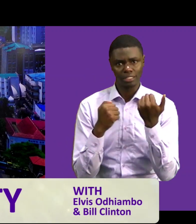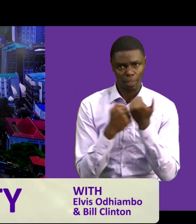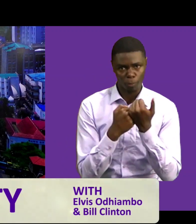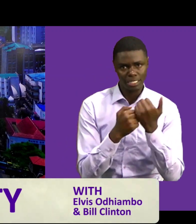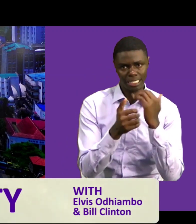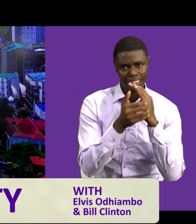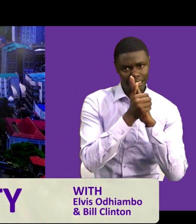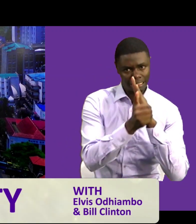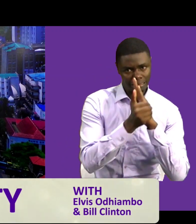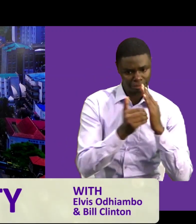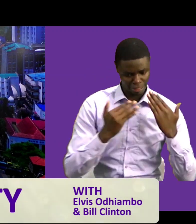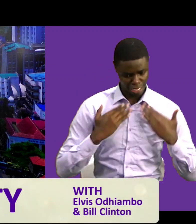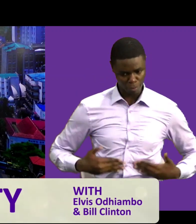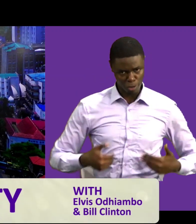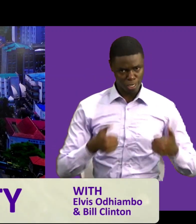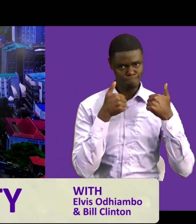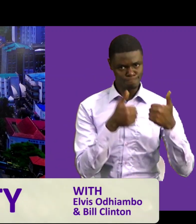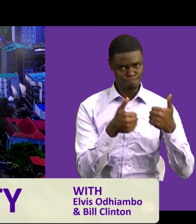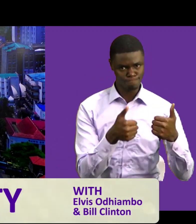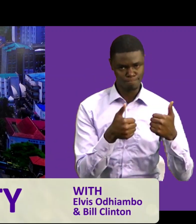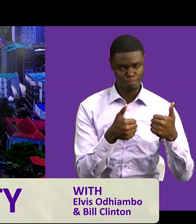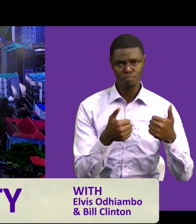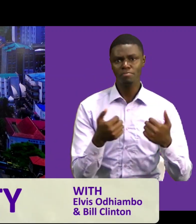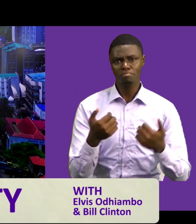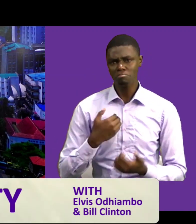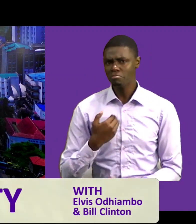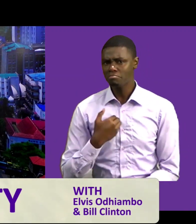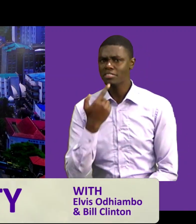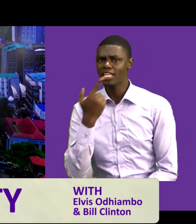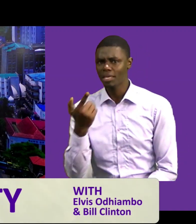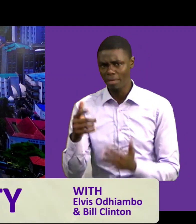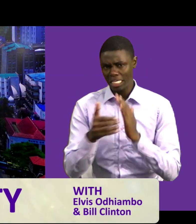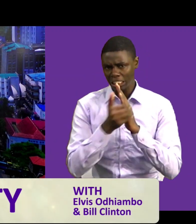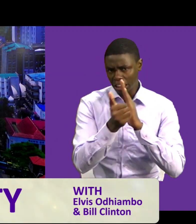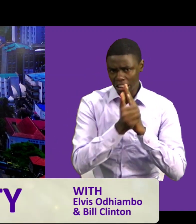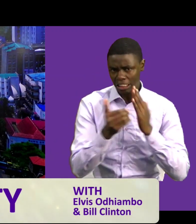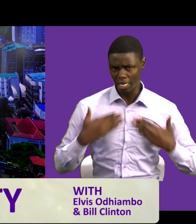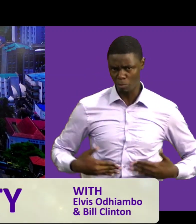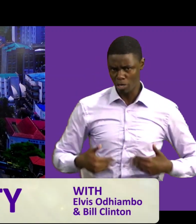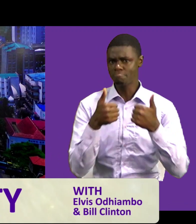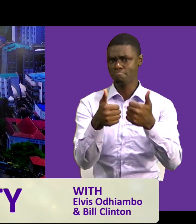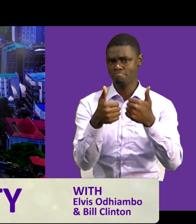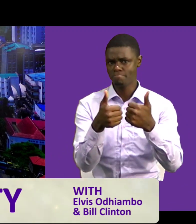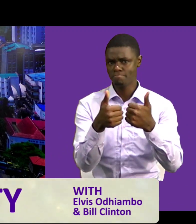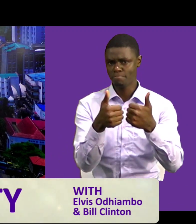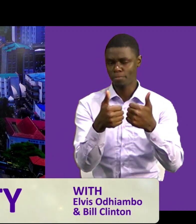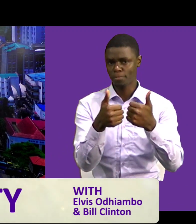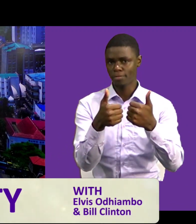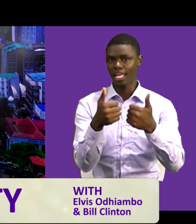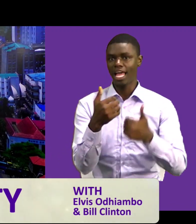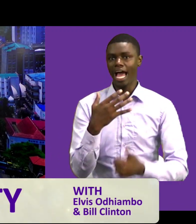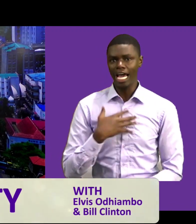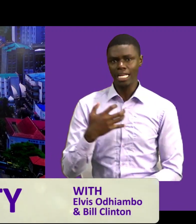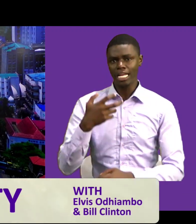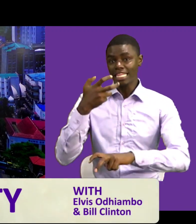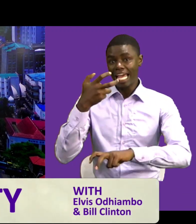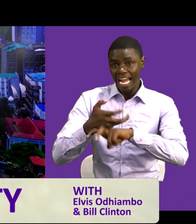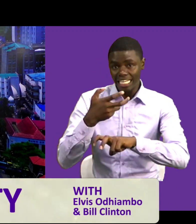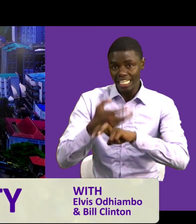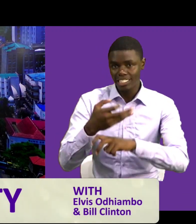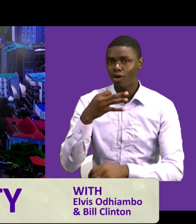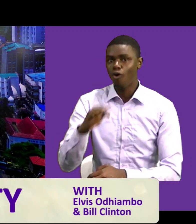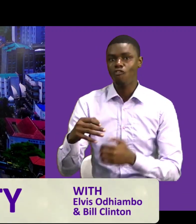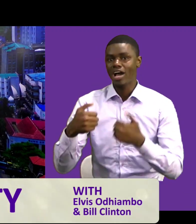skills, physique, and let's say skills, physique, and the hardness of the